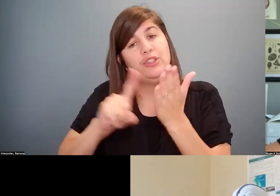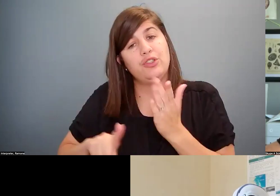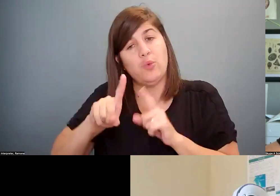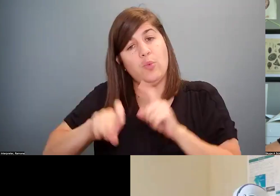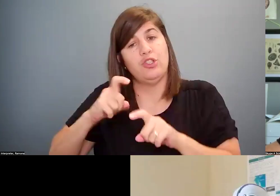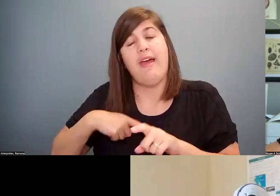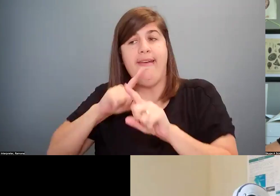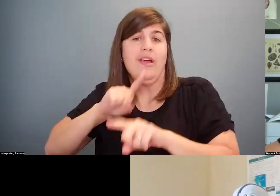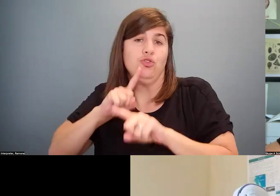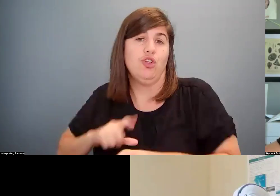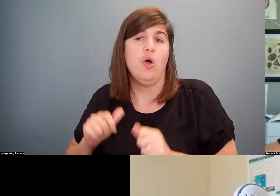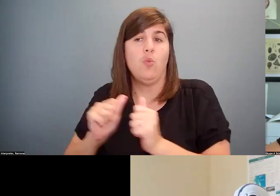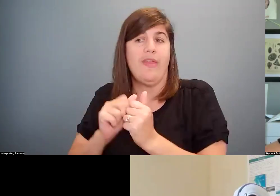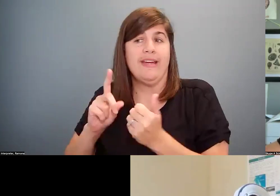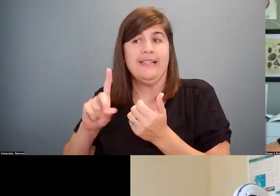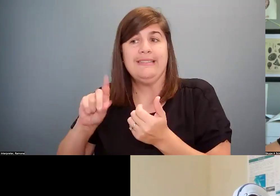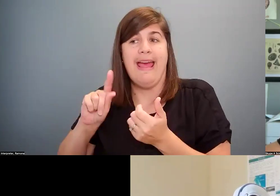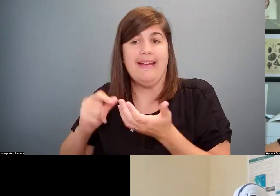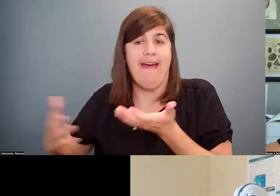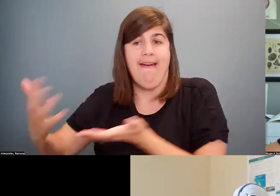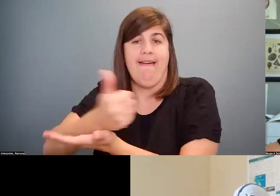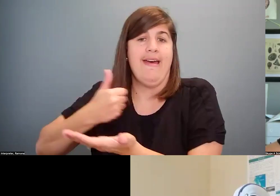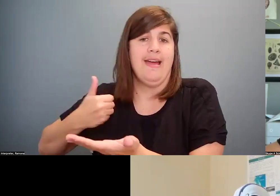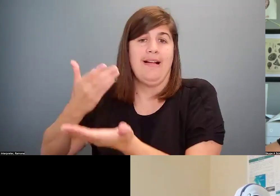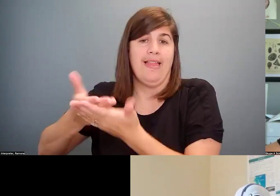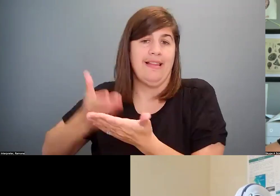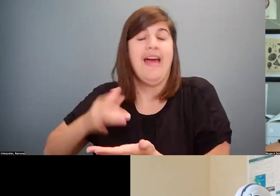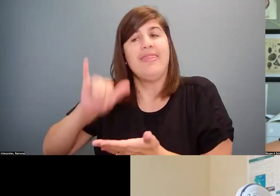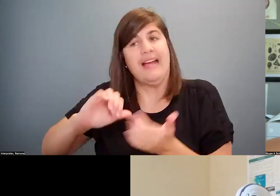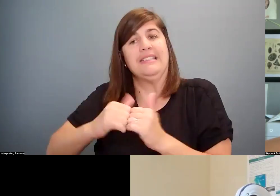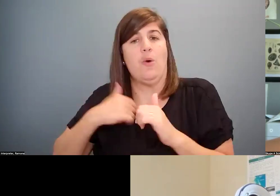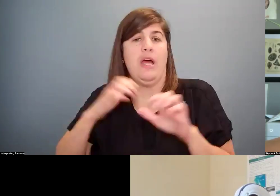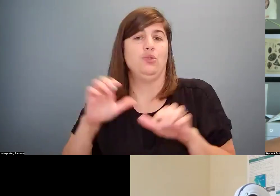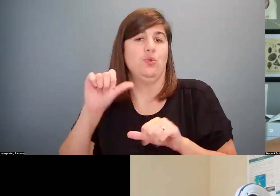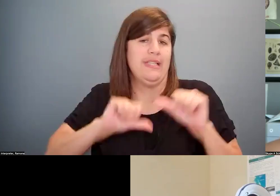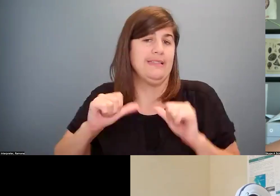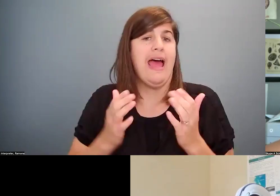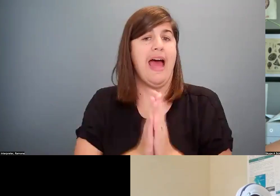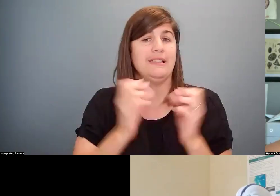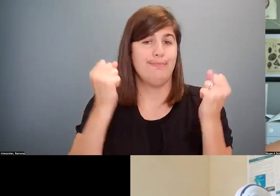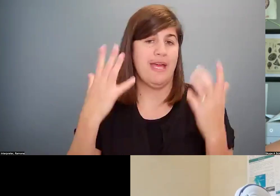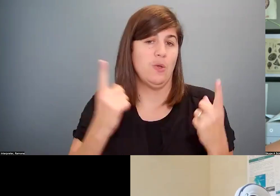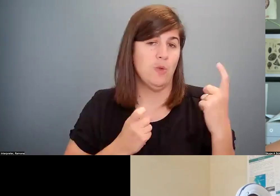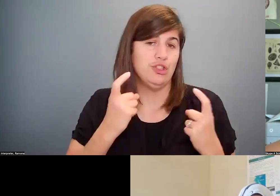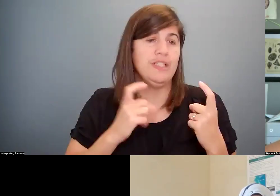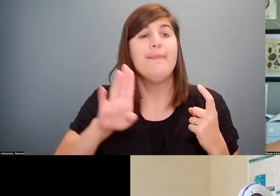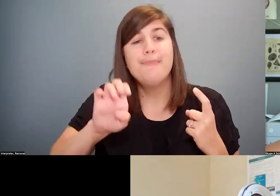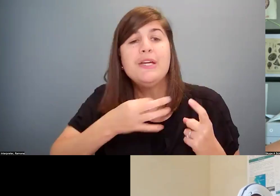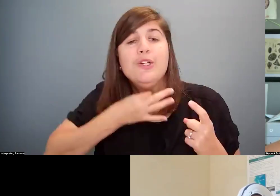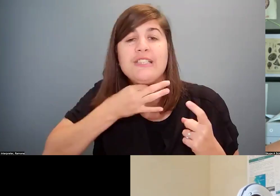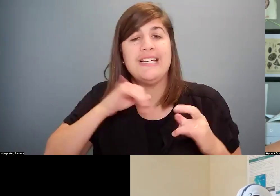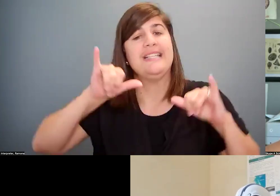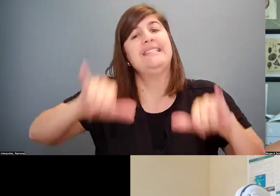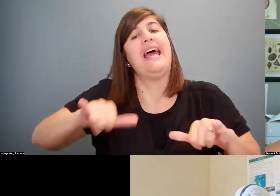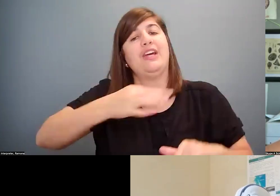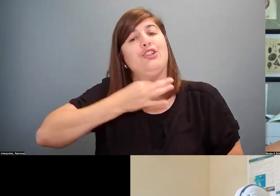I answer with data that I collect. And that's how I do science. So just ask a lot of questions and be curious and stay